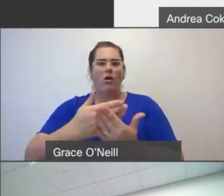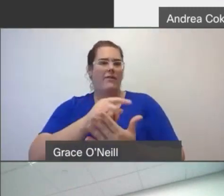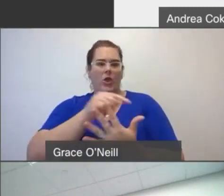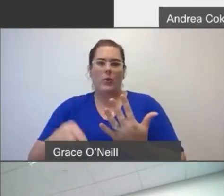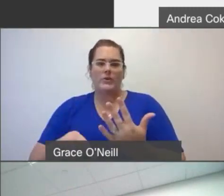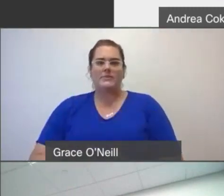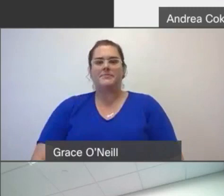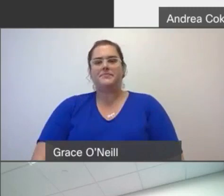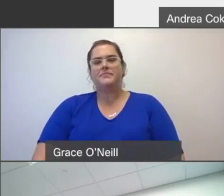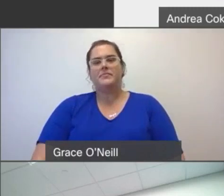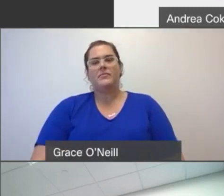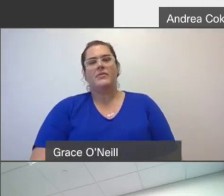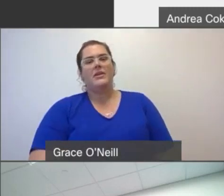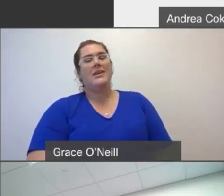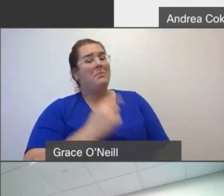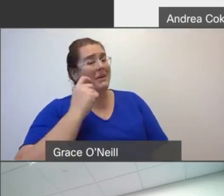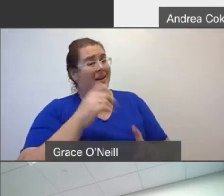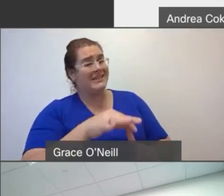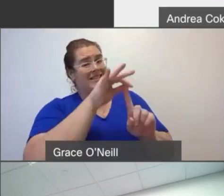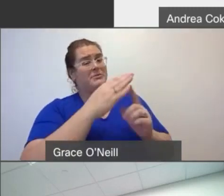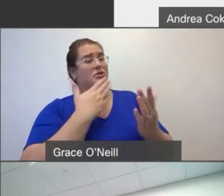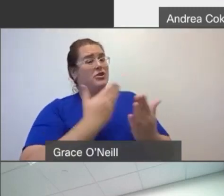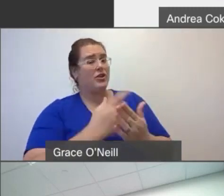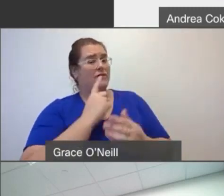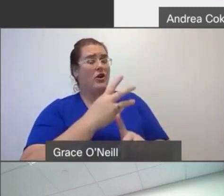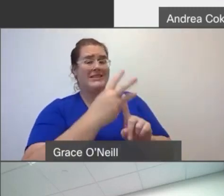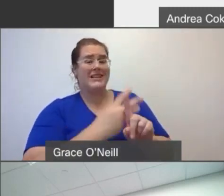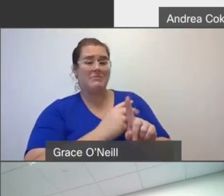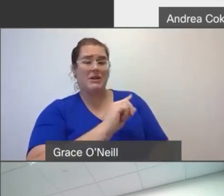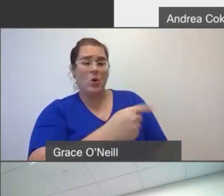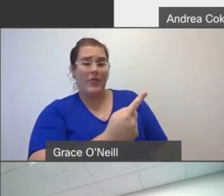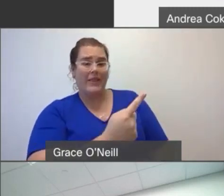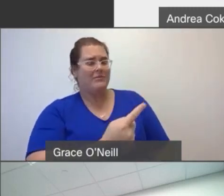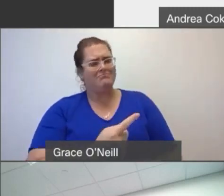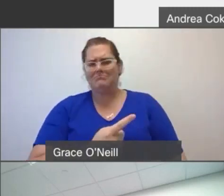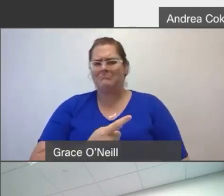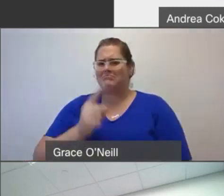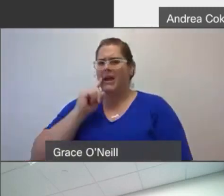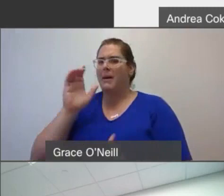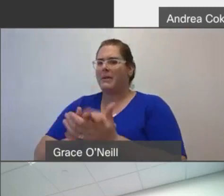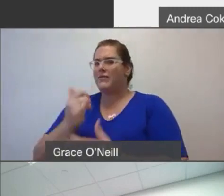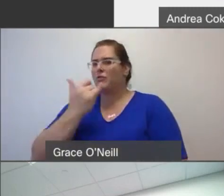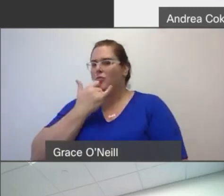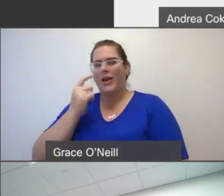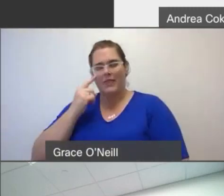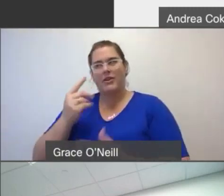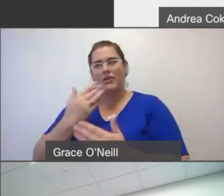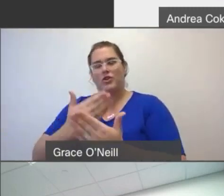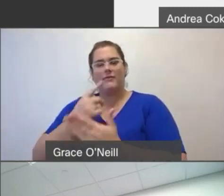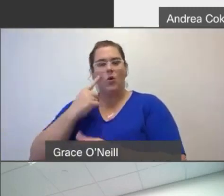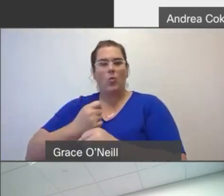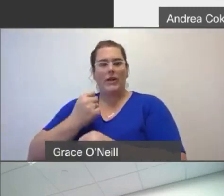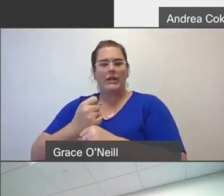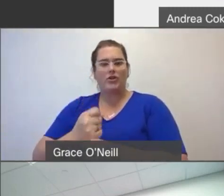Since exemptions are only good for 6 months, I believe that's mistaken. They're good for a year. What happens if they haven't